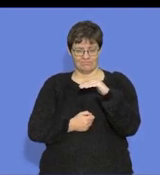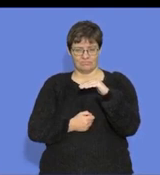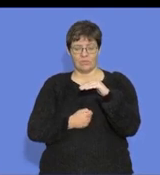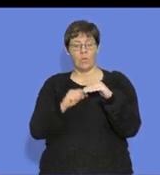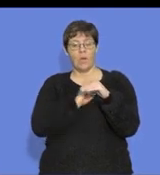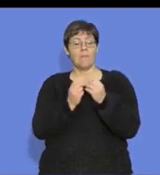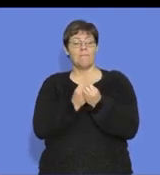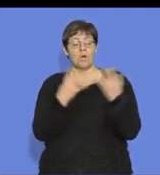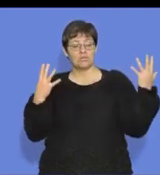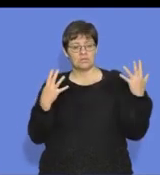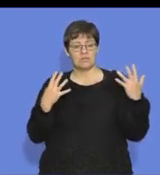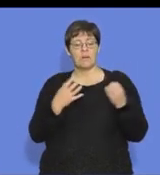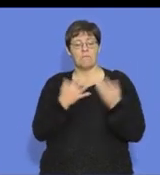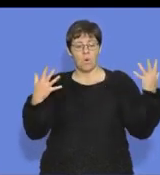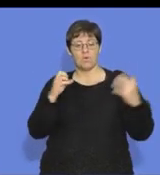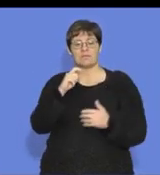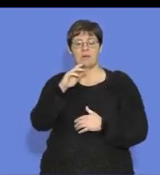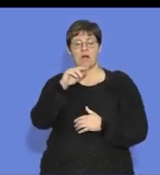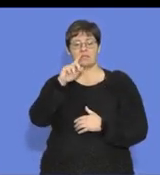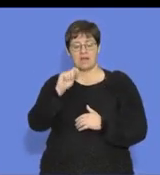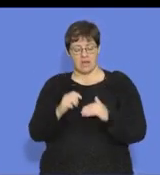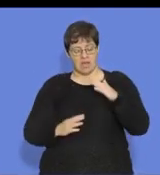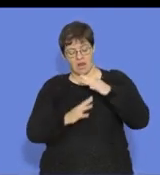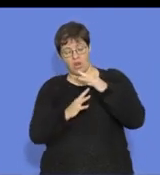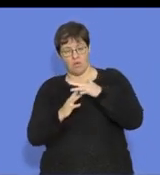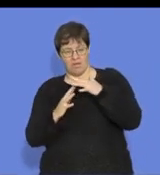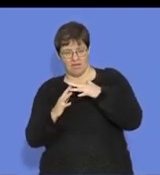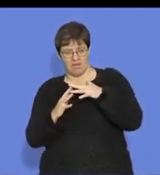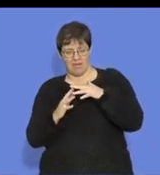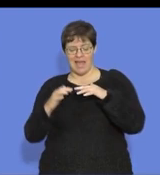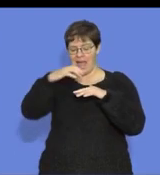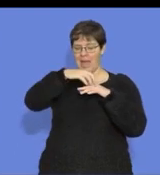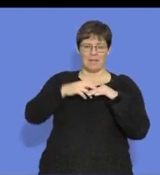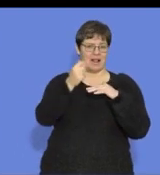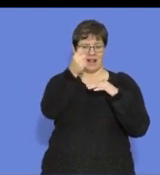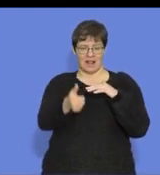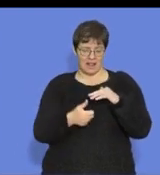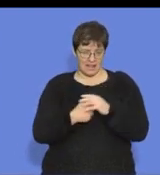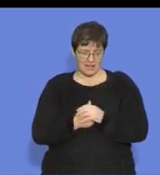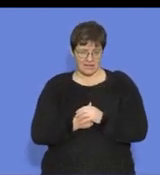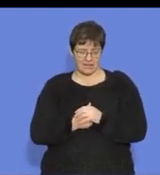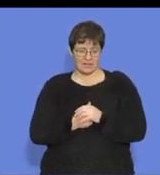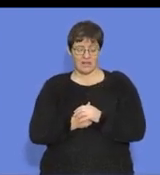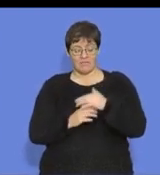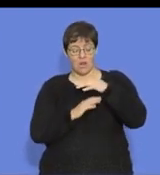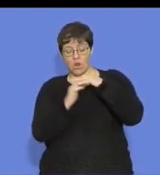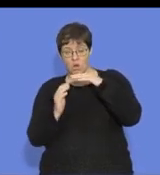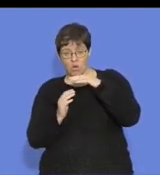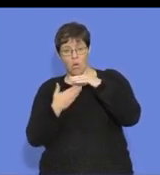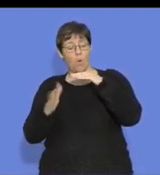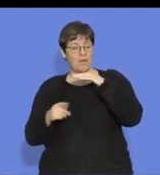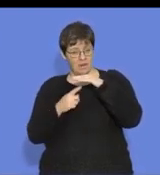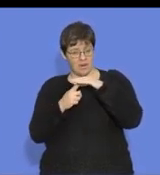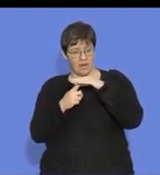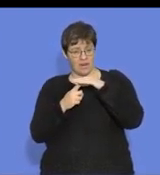plants have more stomata on their lower surface than on the upper surface. So if the lower surface is open, it's going to